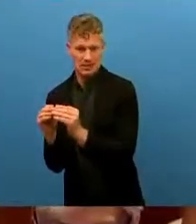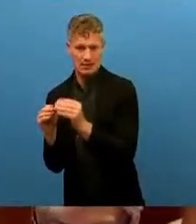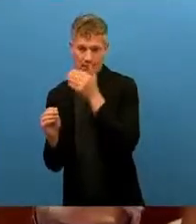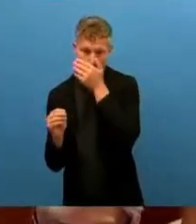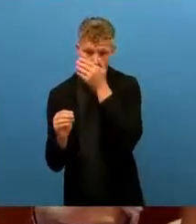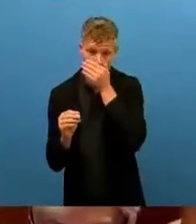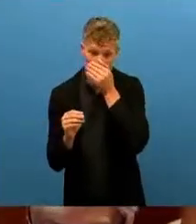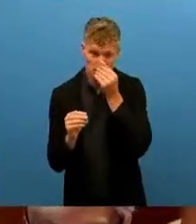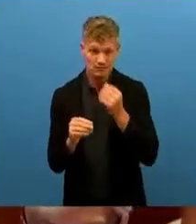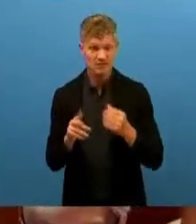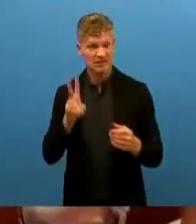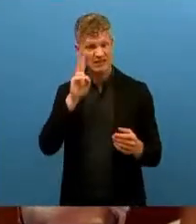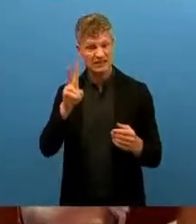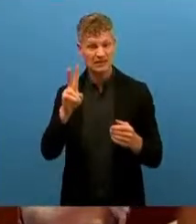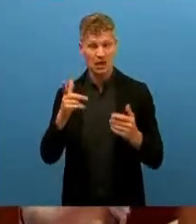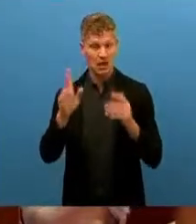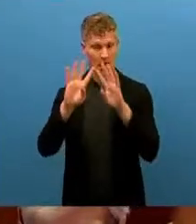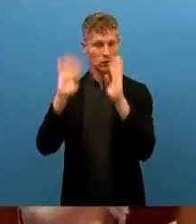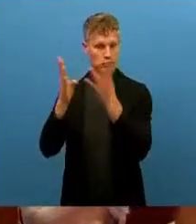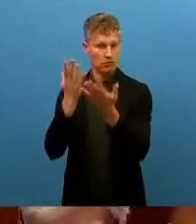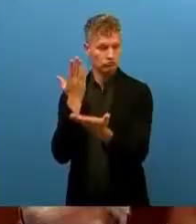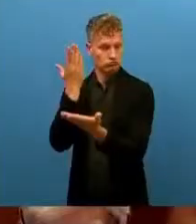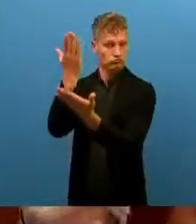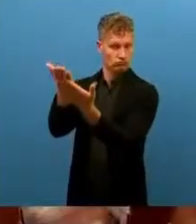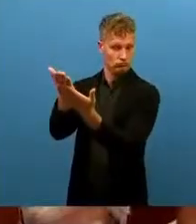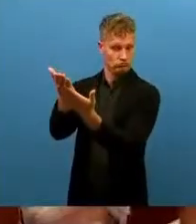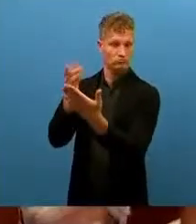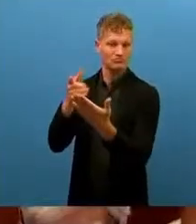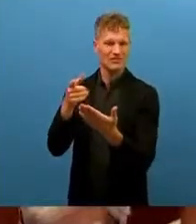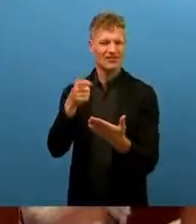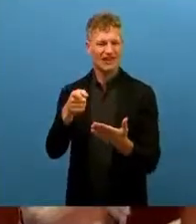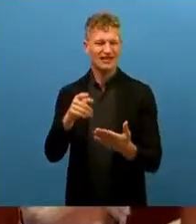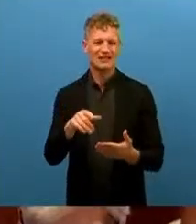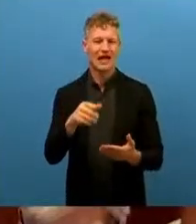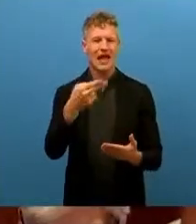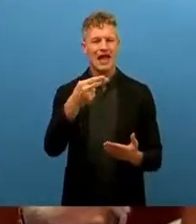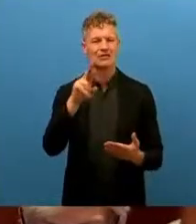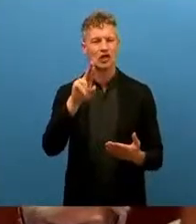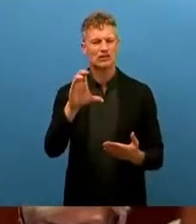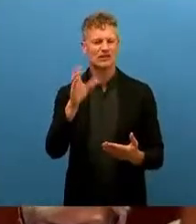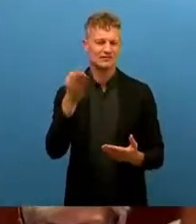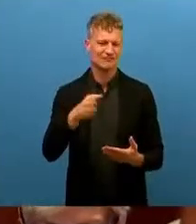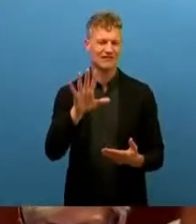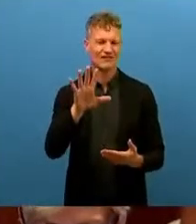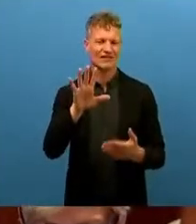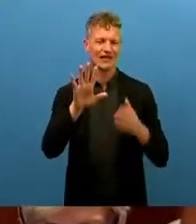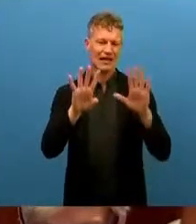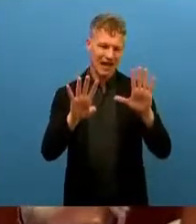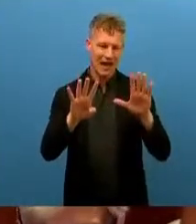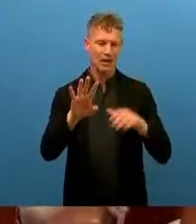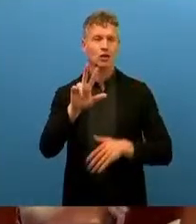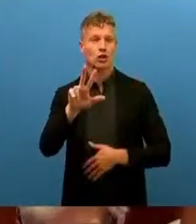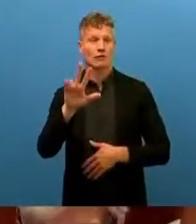A/HRC/59/35, drawing from the rich and constructive dialogue at both intersessional meetings in July and October last year.